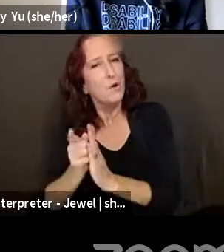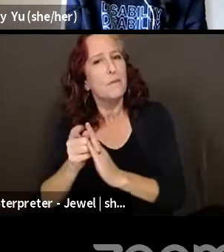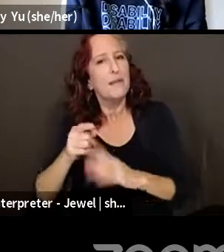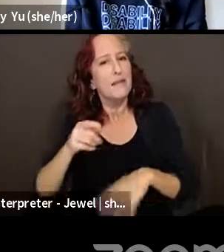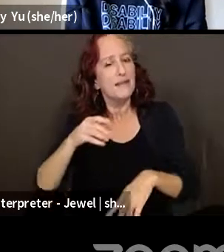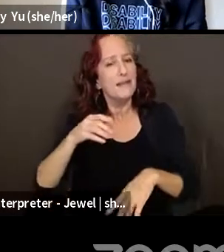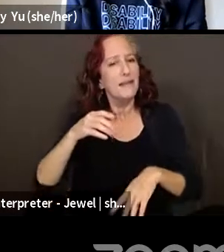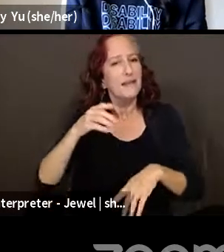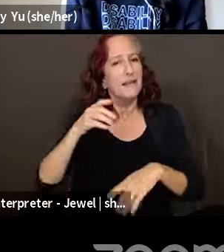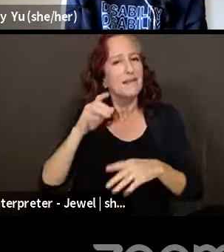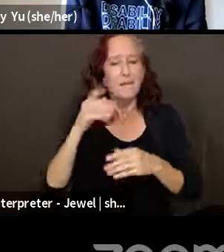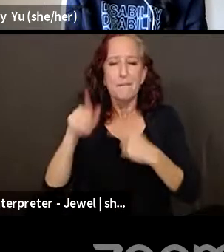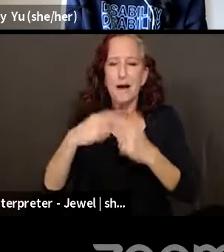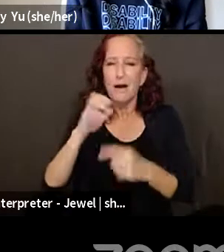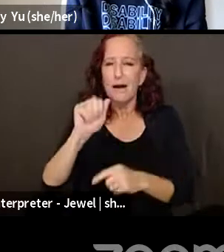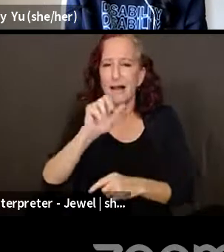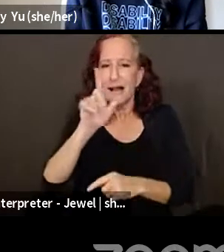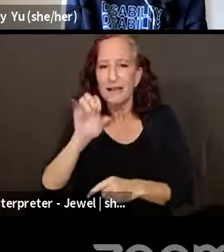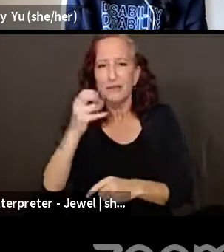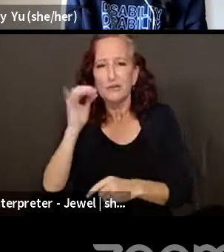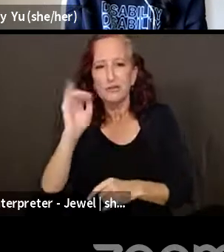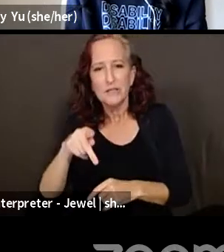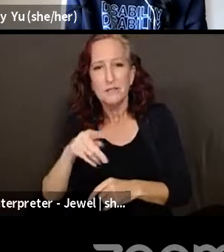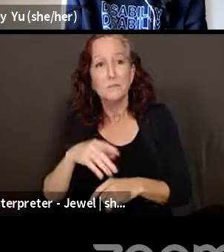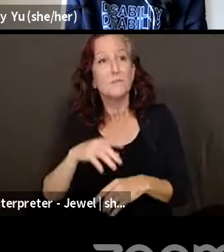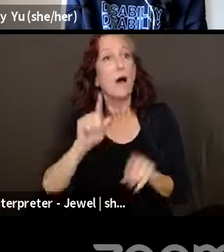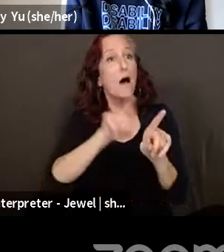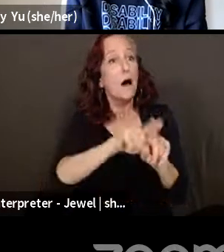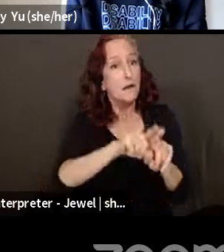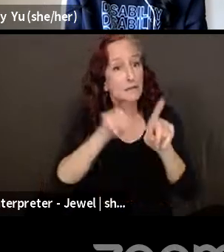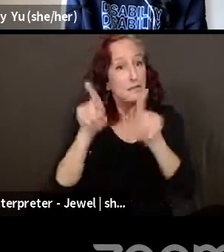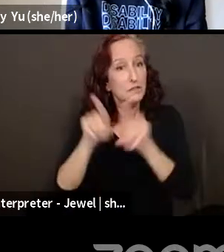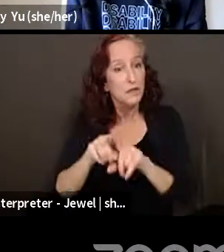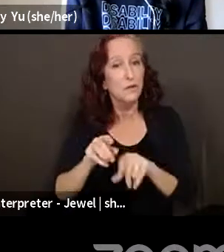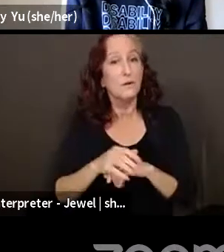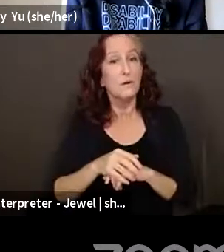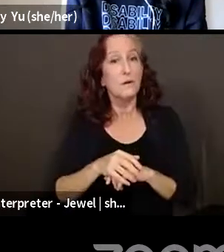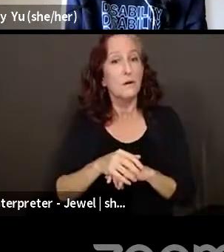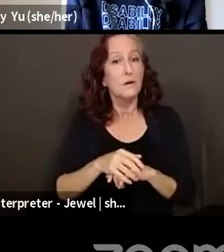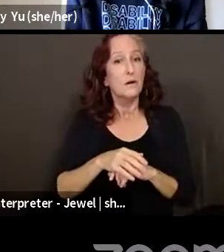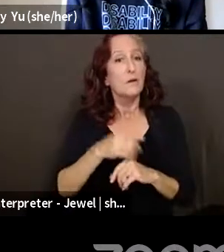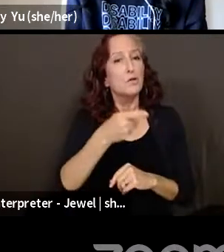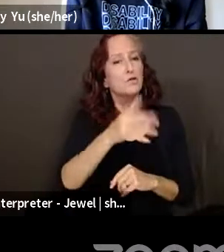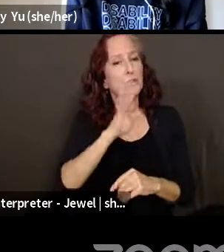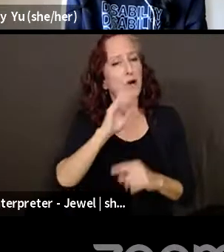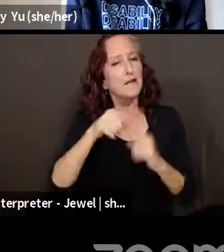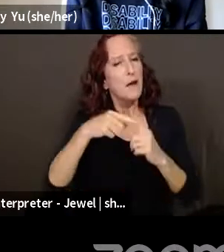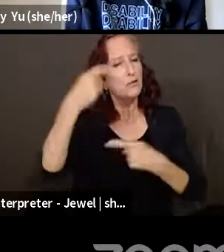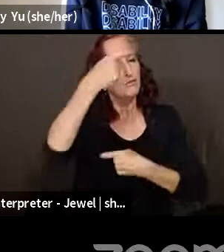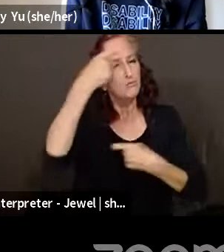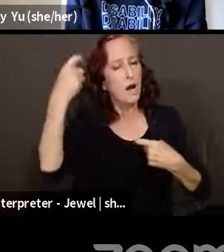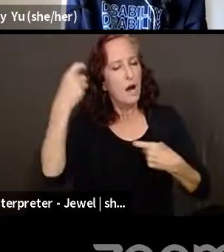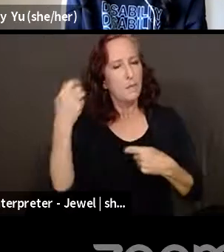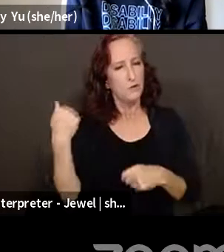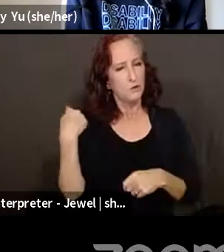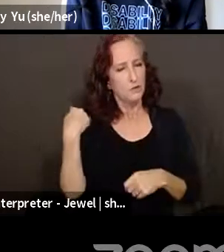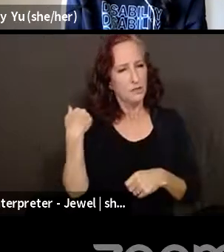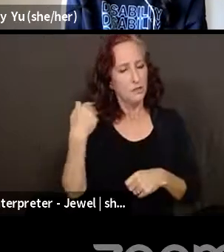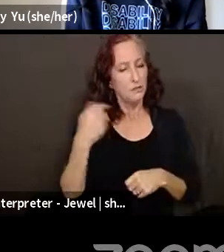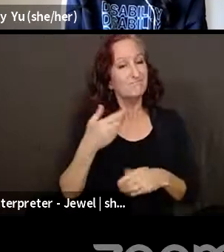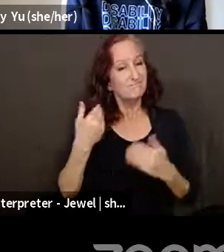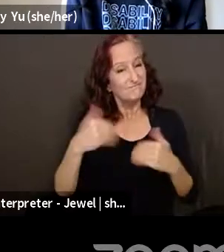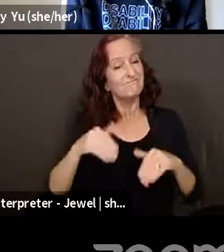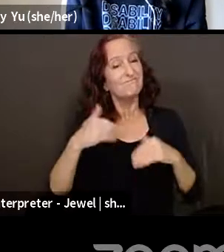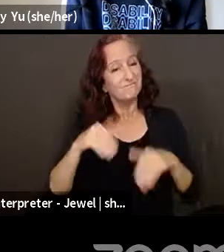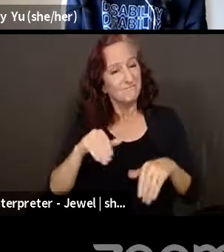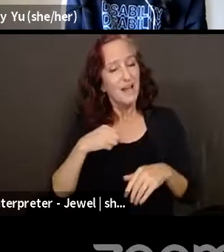also going to throw out there, though, Melinda, for me, and I mean, I'm mindful of, like you talked about trauma earlier, like I'm very mindful of how I